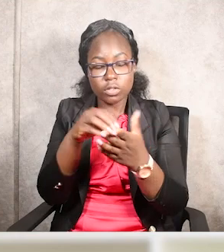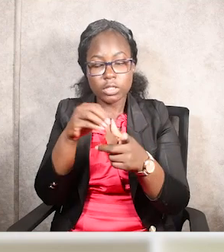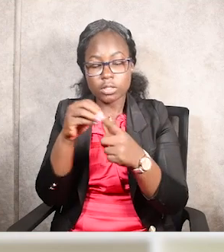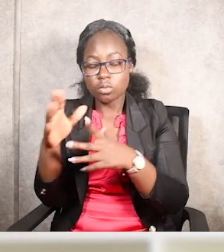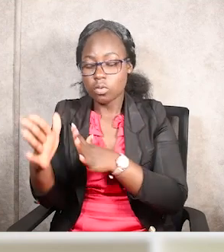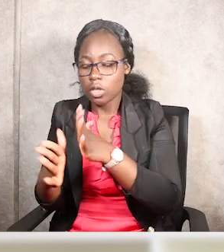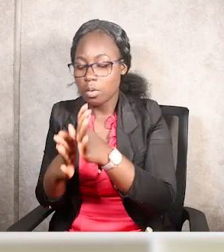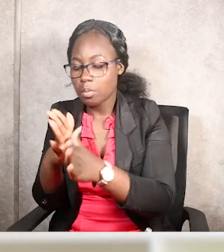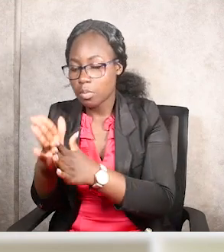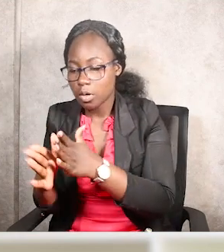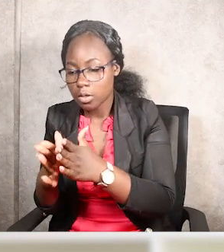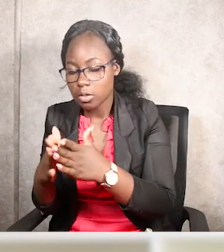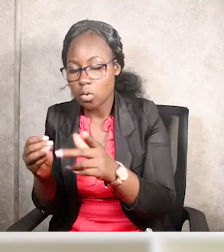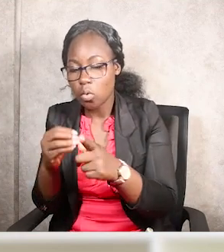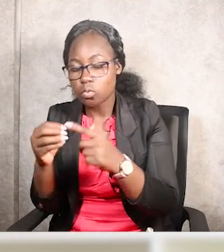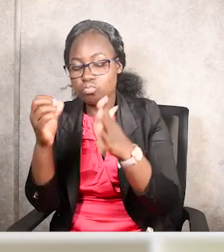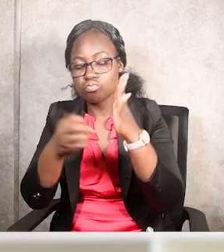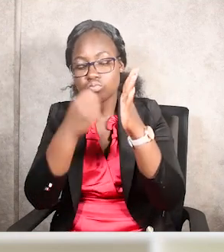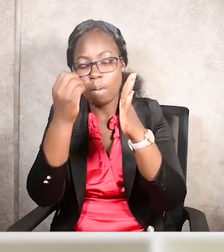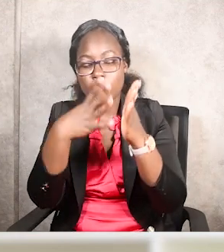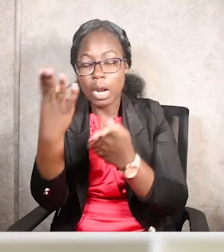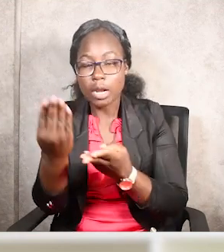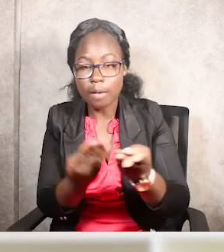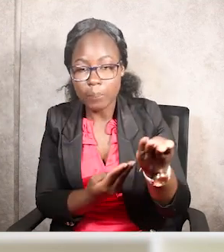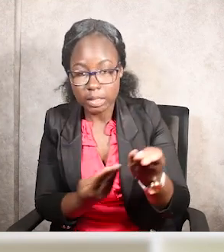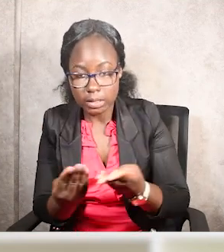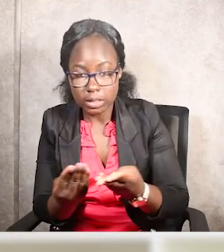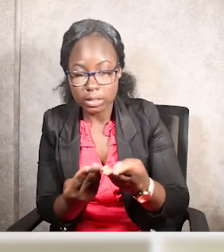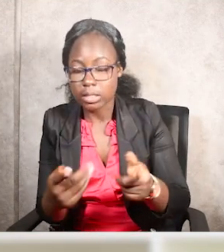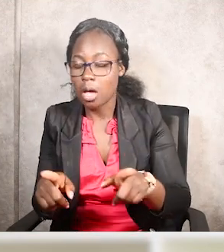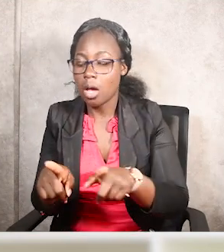to your brand.